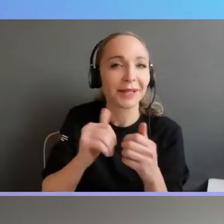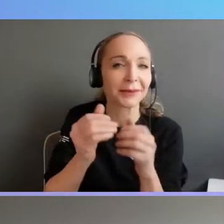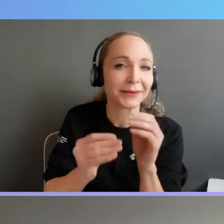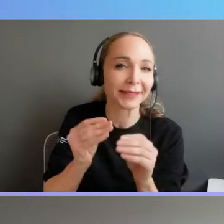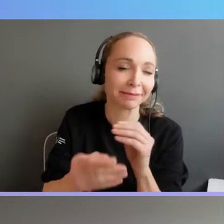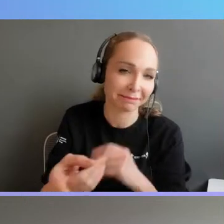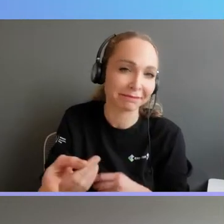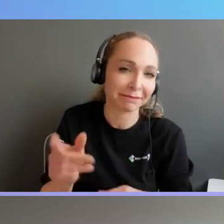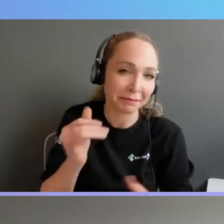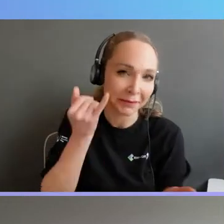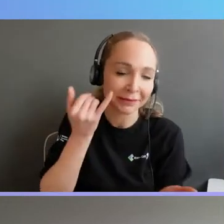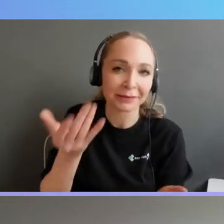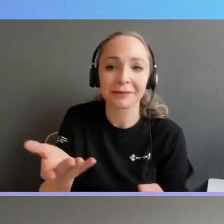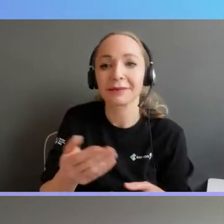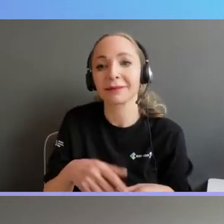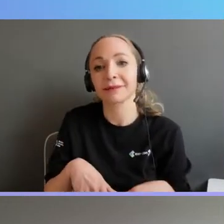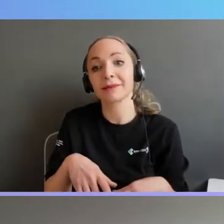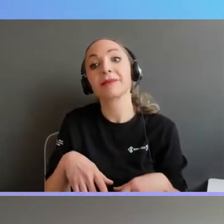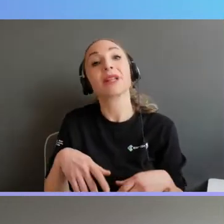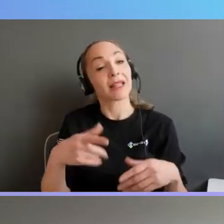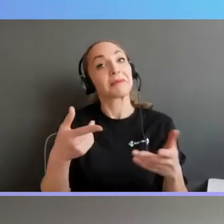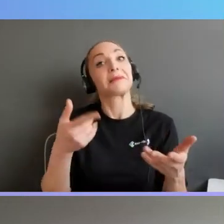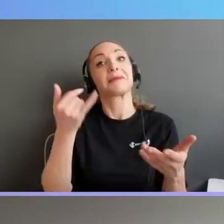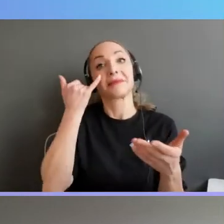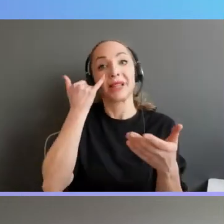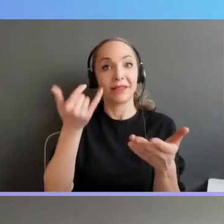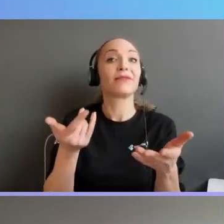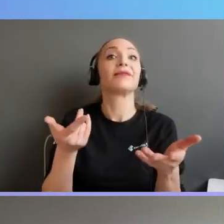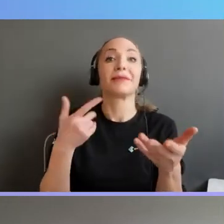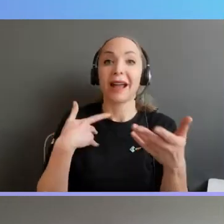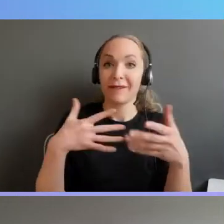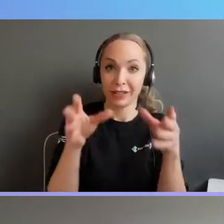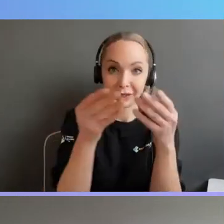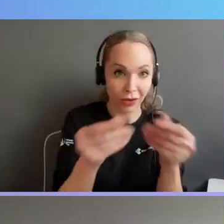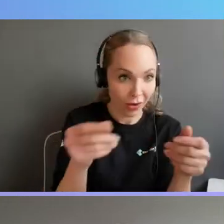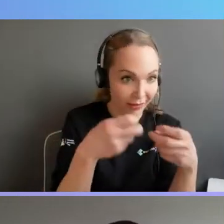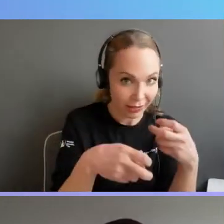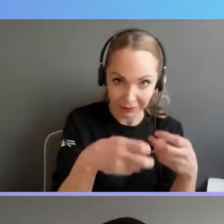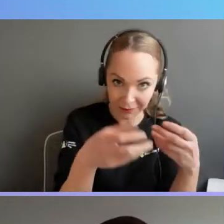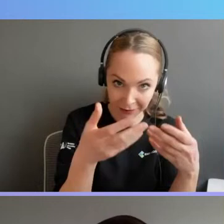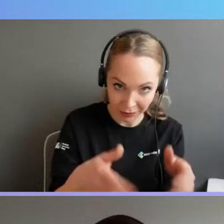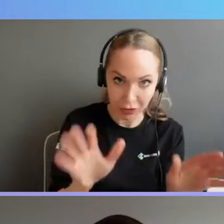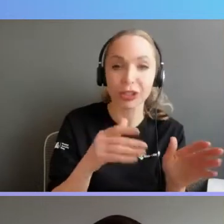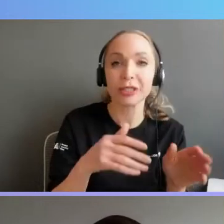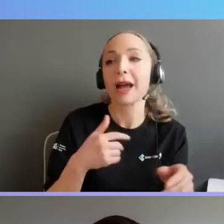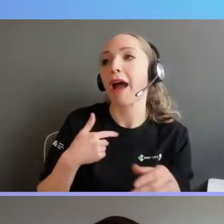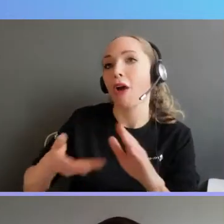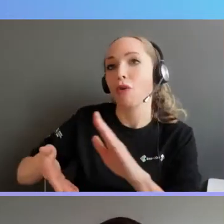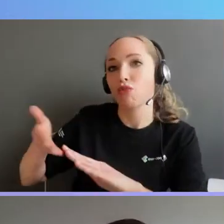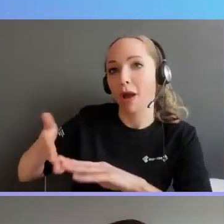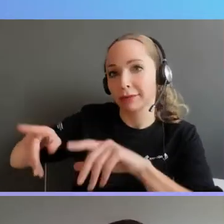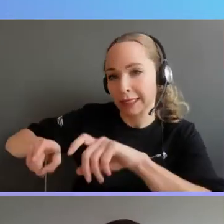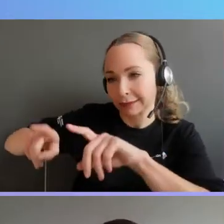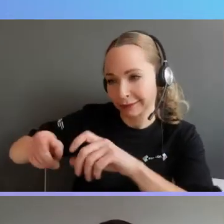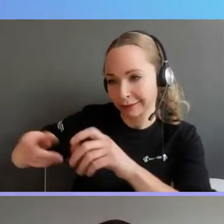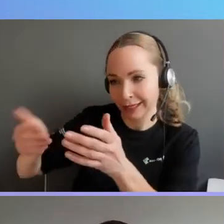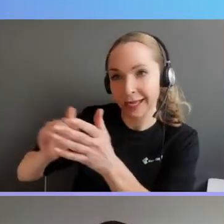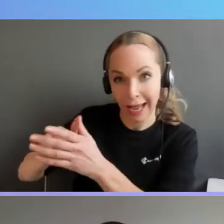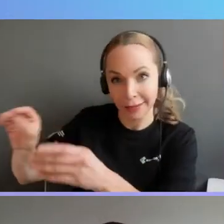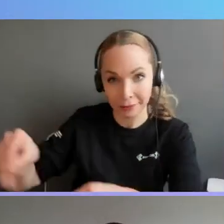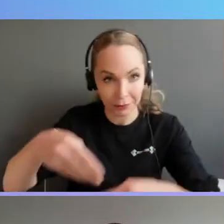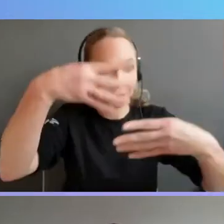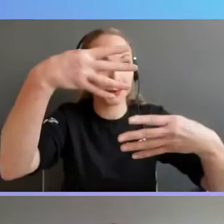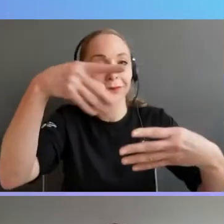On a subsequent run, after remediating issues, we can notice the total number